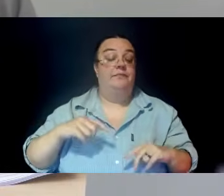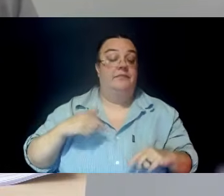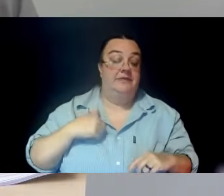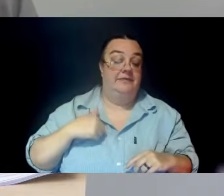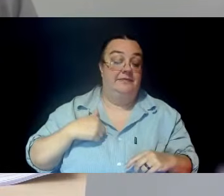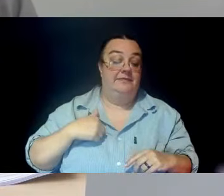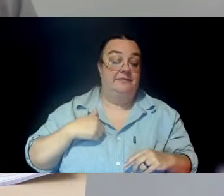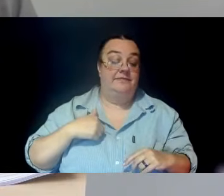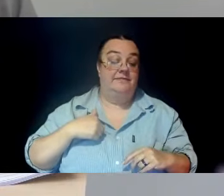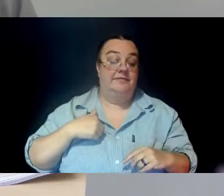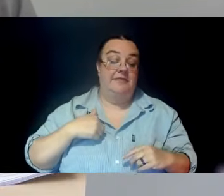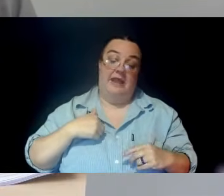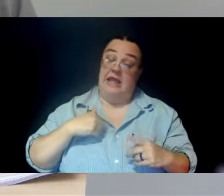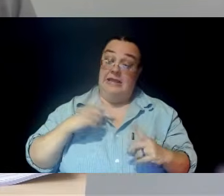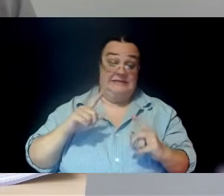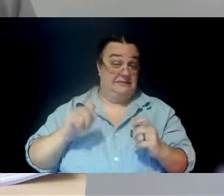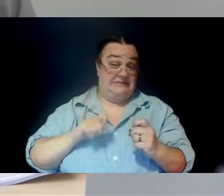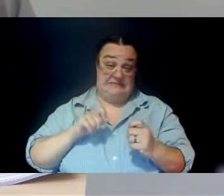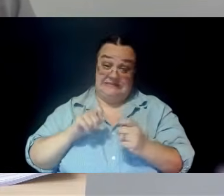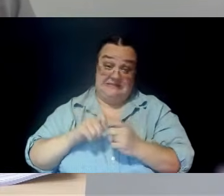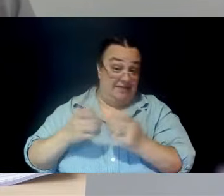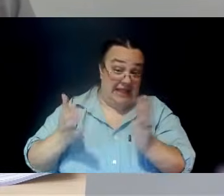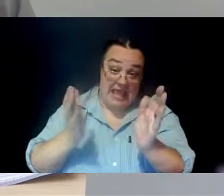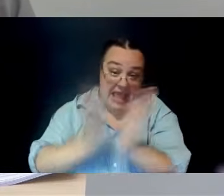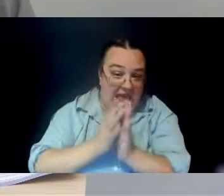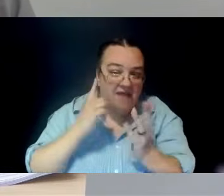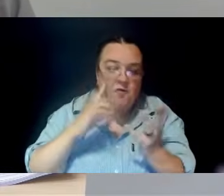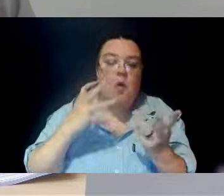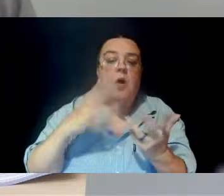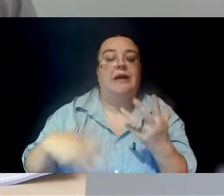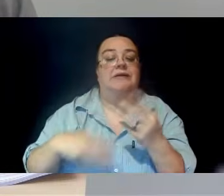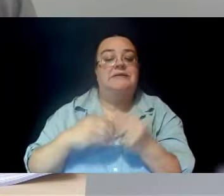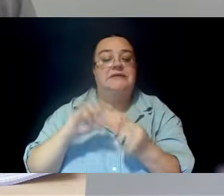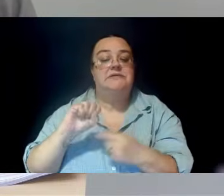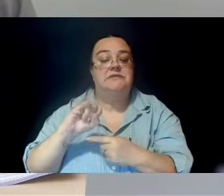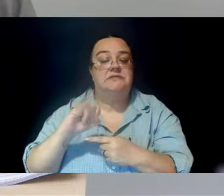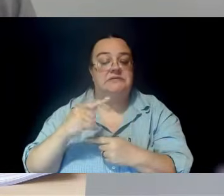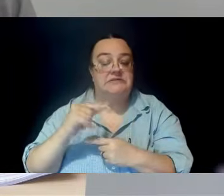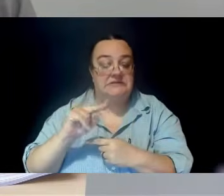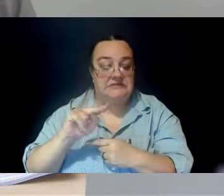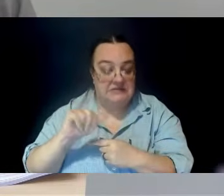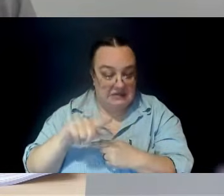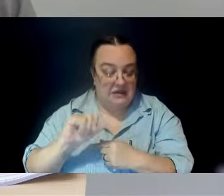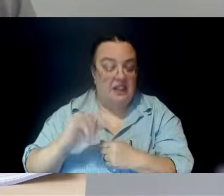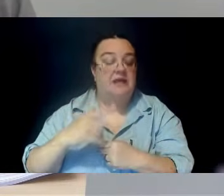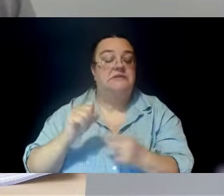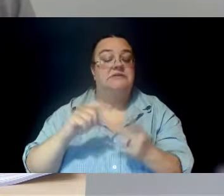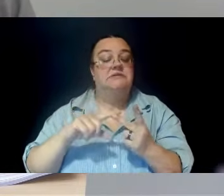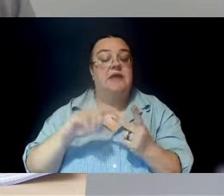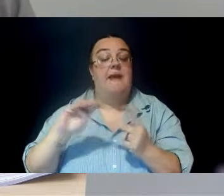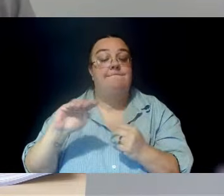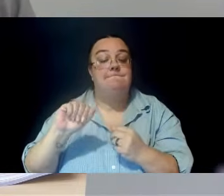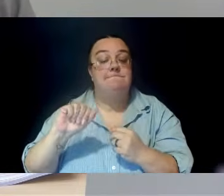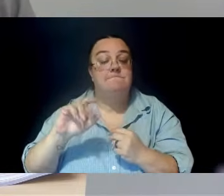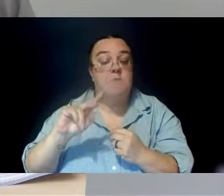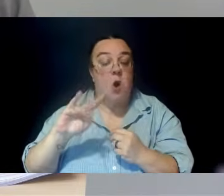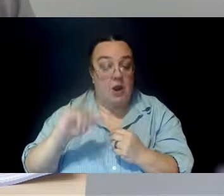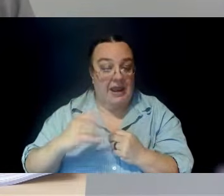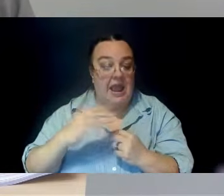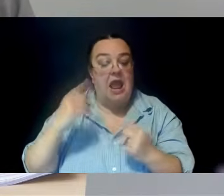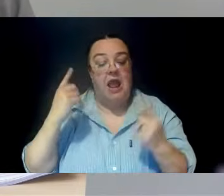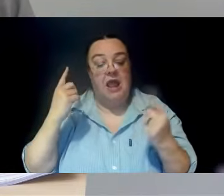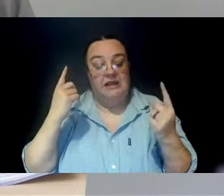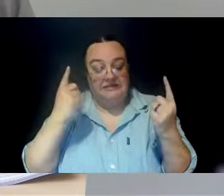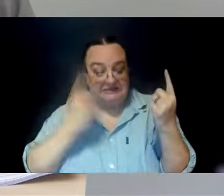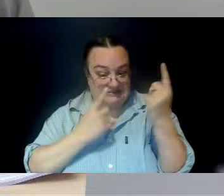for was additional signaling and marking and the consideration of ballards